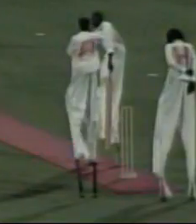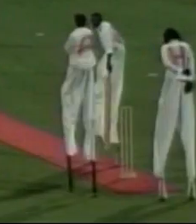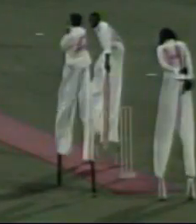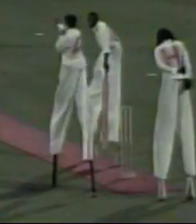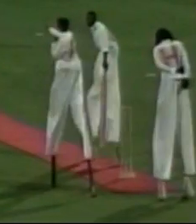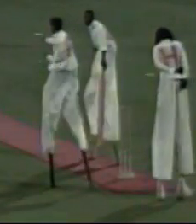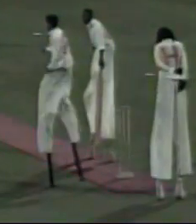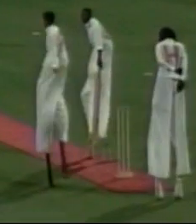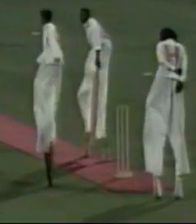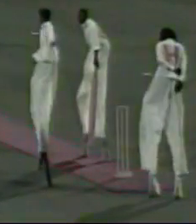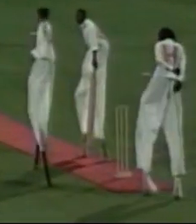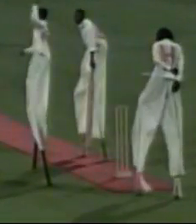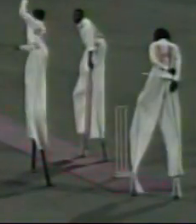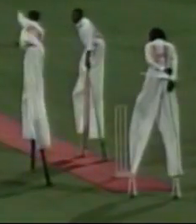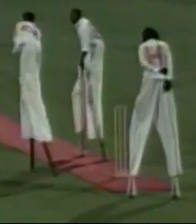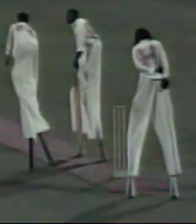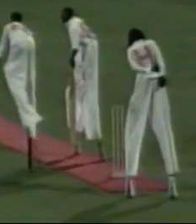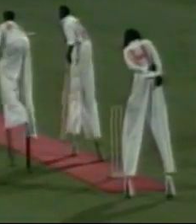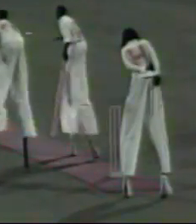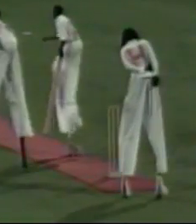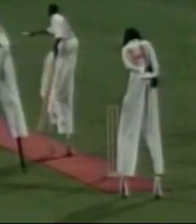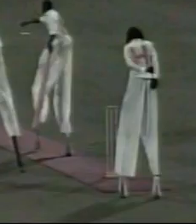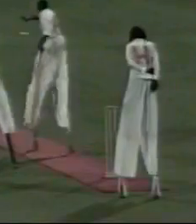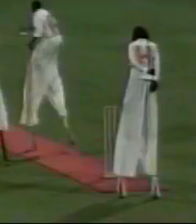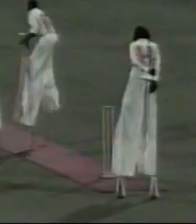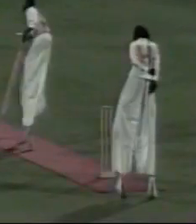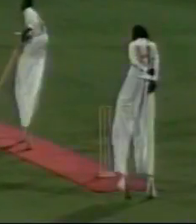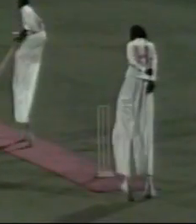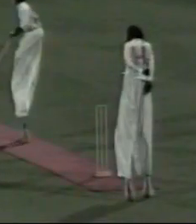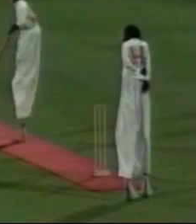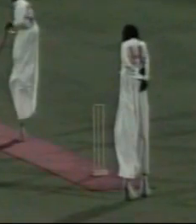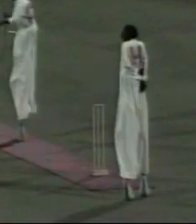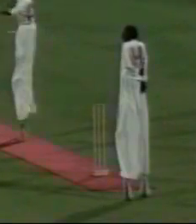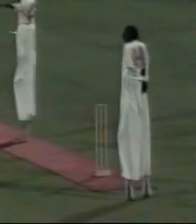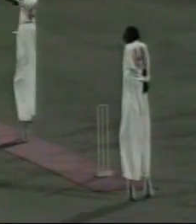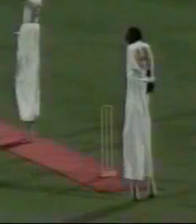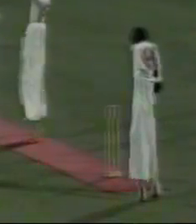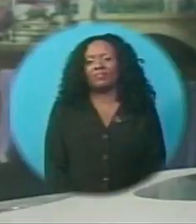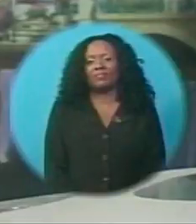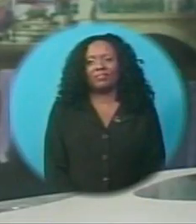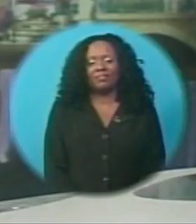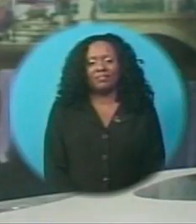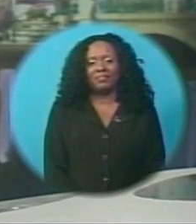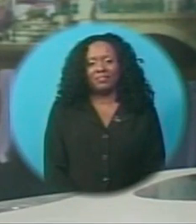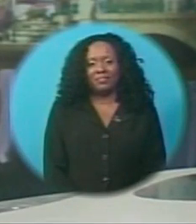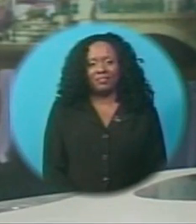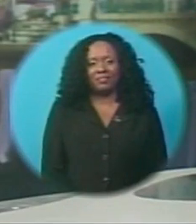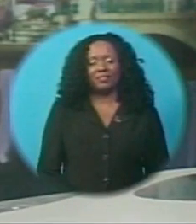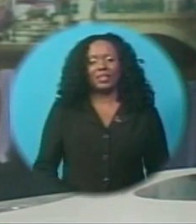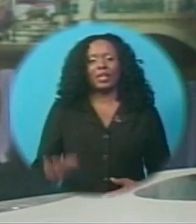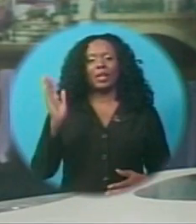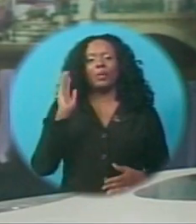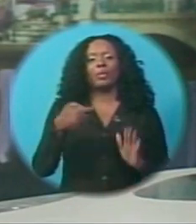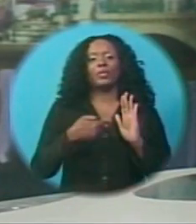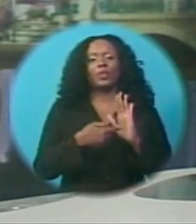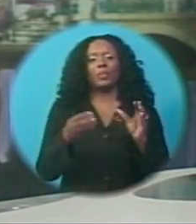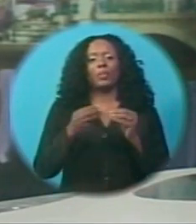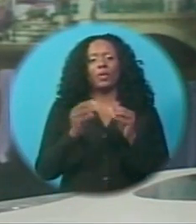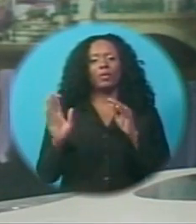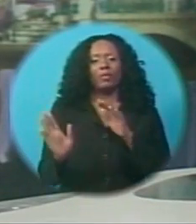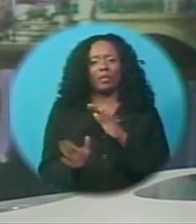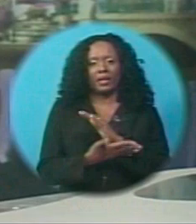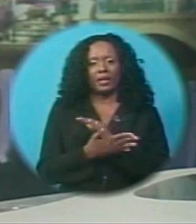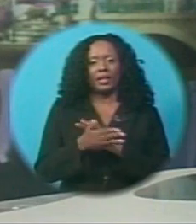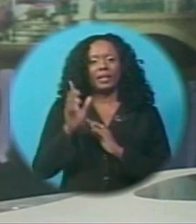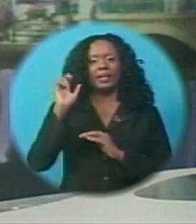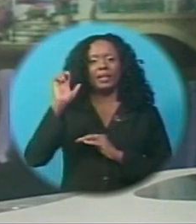sincerely enjoy what has been said. Thank you all very much. The end of the first innings of the match saw a cultural